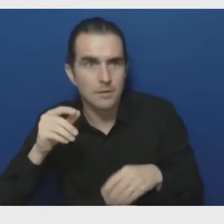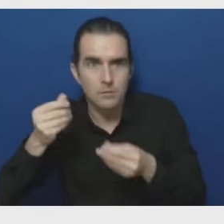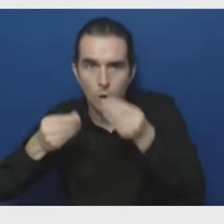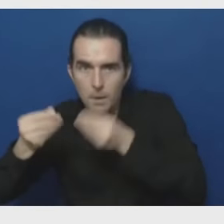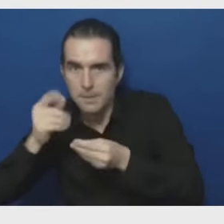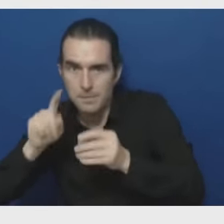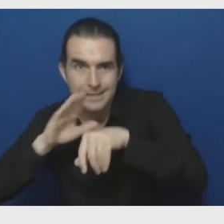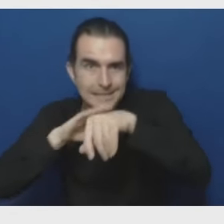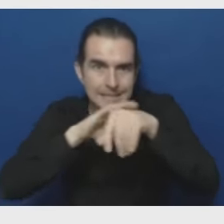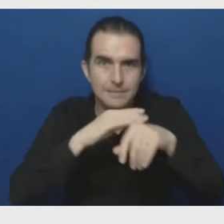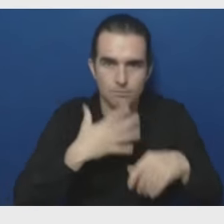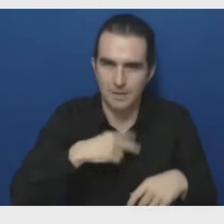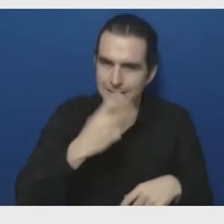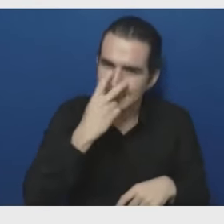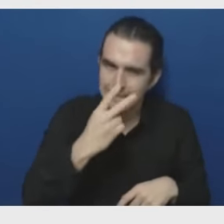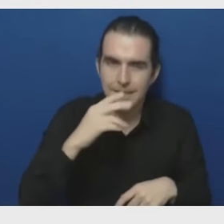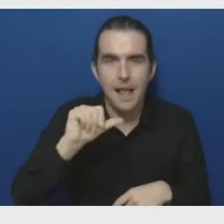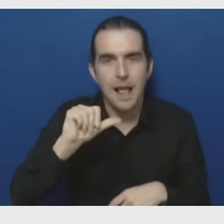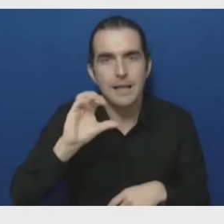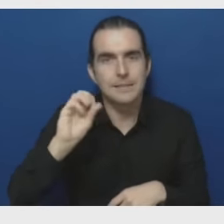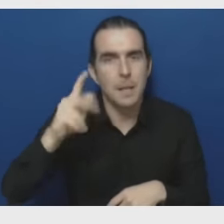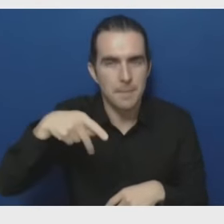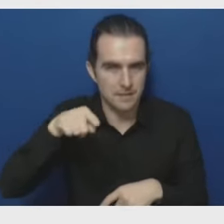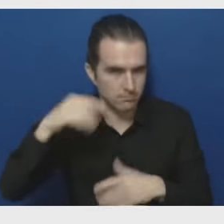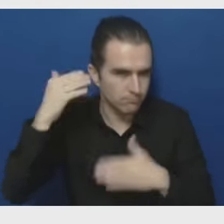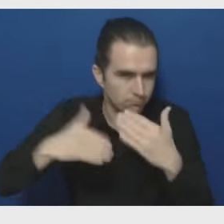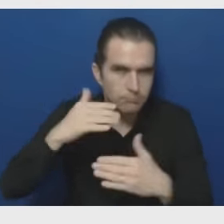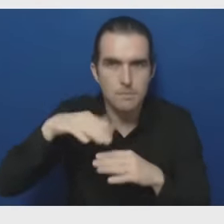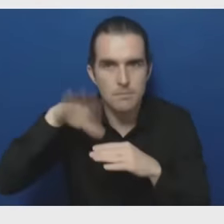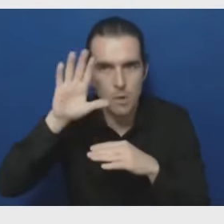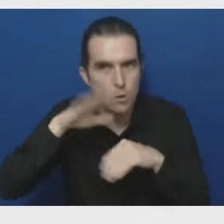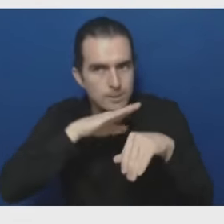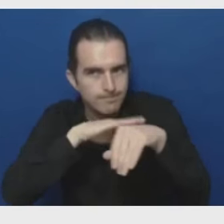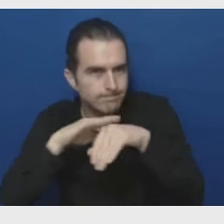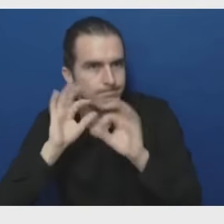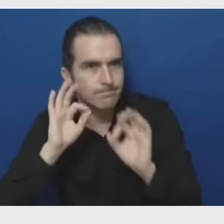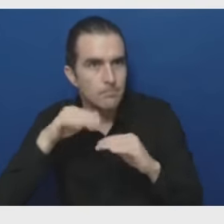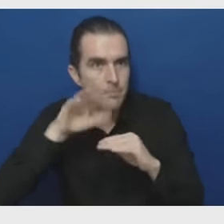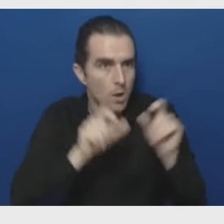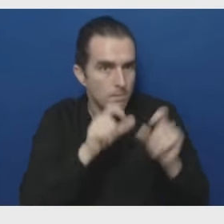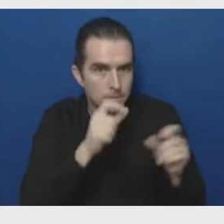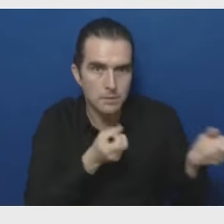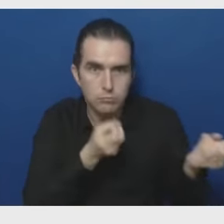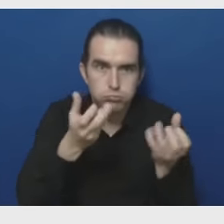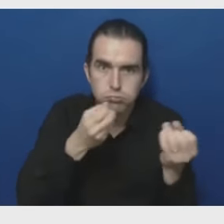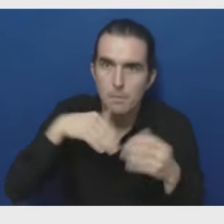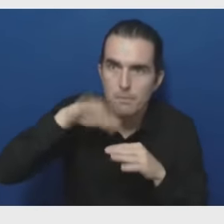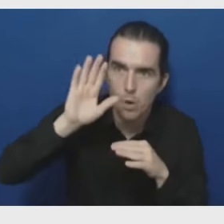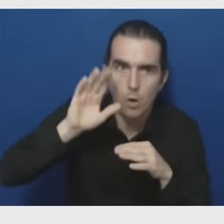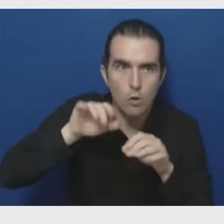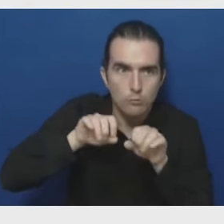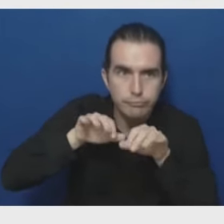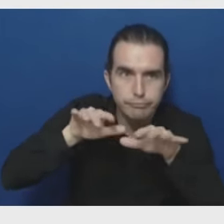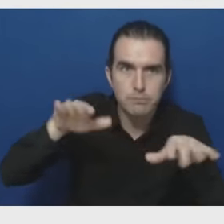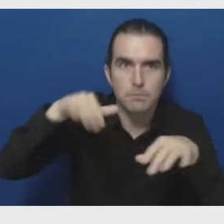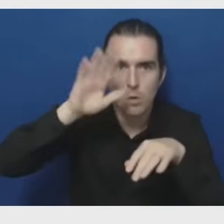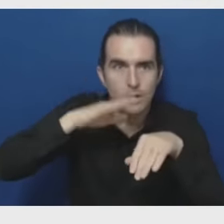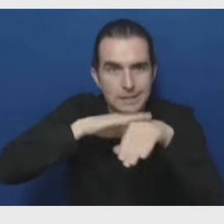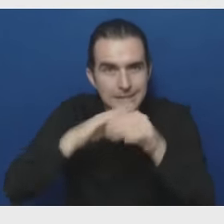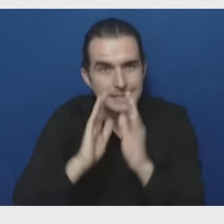I find the discussion when it comes to small island states, it's always at the very end. It's almost as though we're ticking a box for